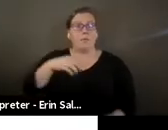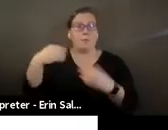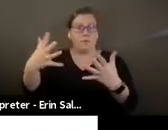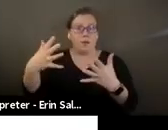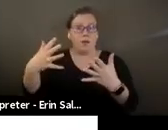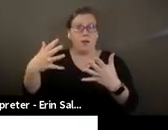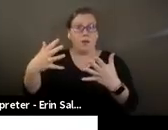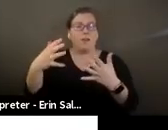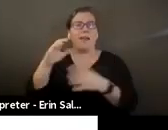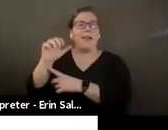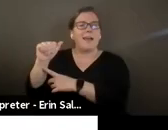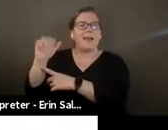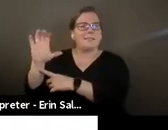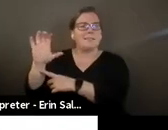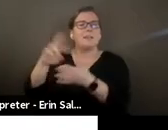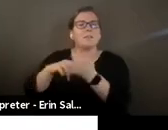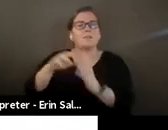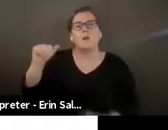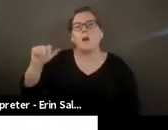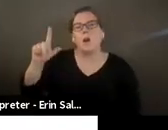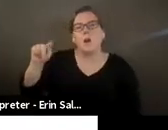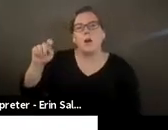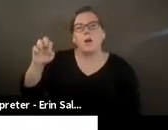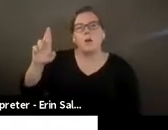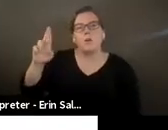for Alternative Augmentative Communication App,